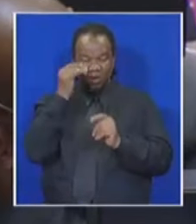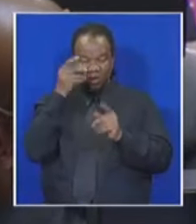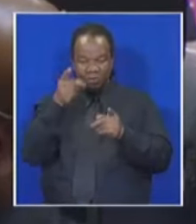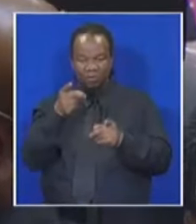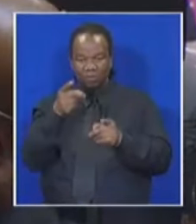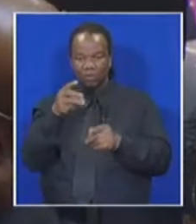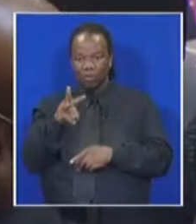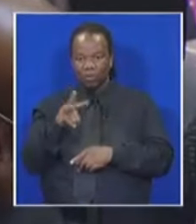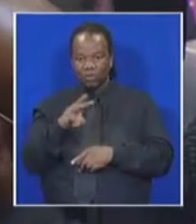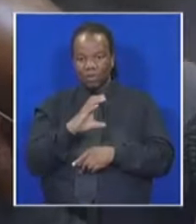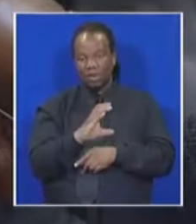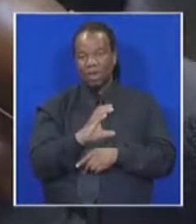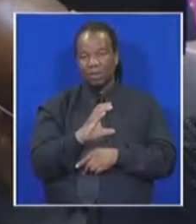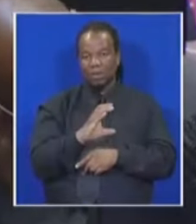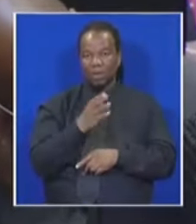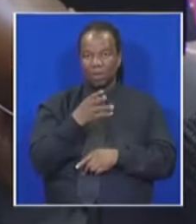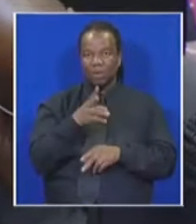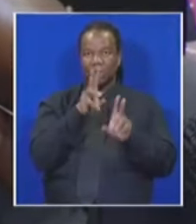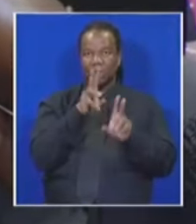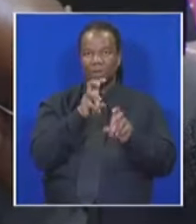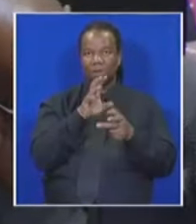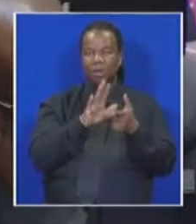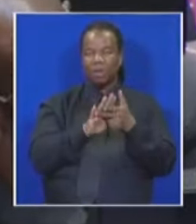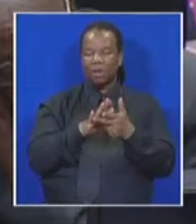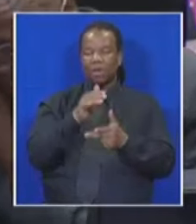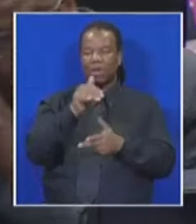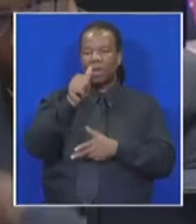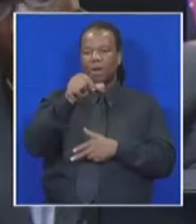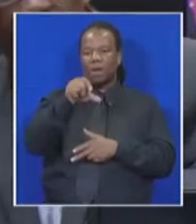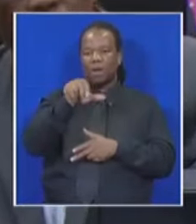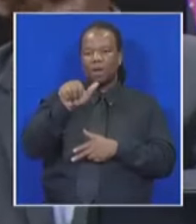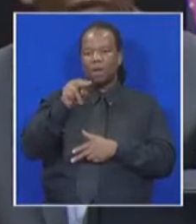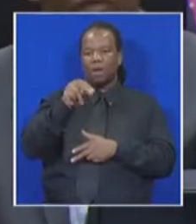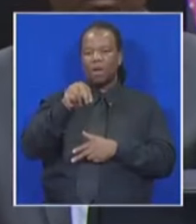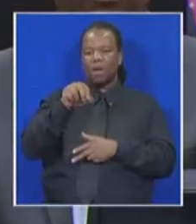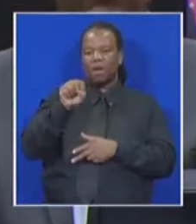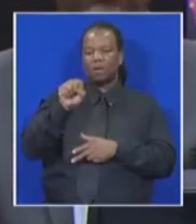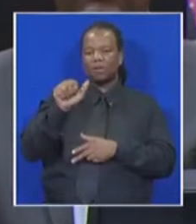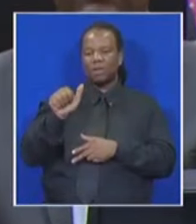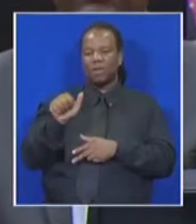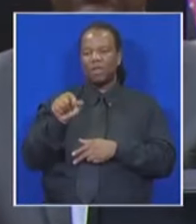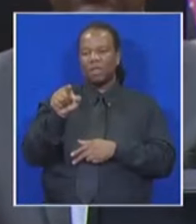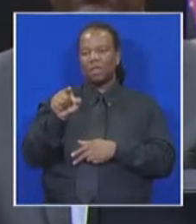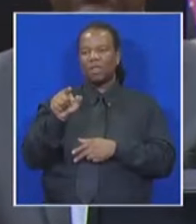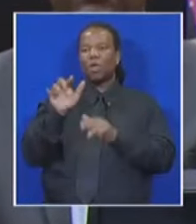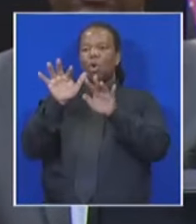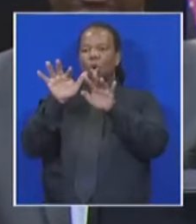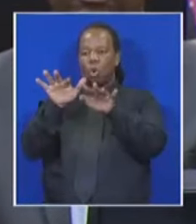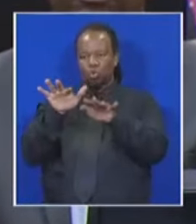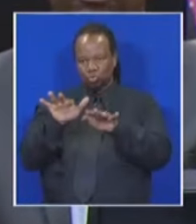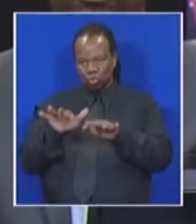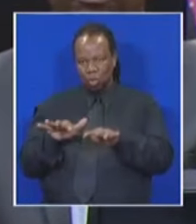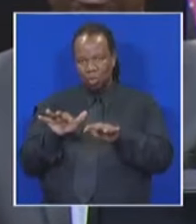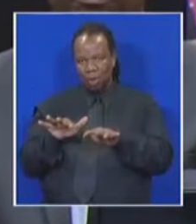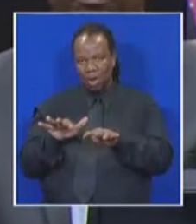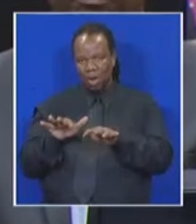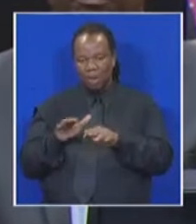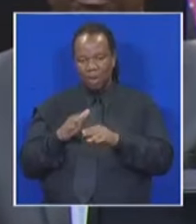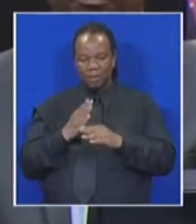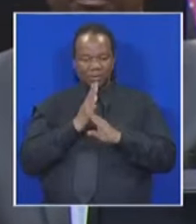Indeed, the Ahang in October took the matter on a secret ballot